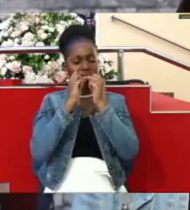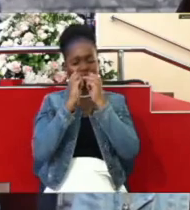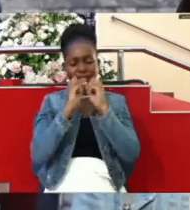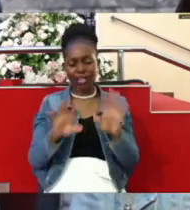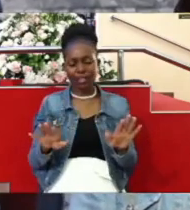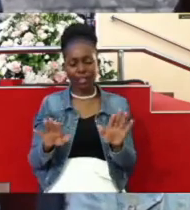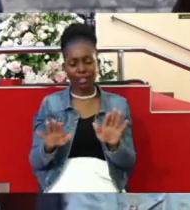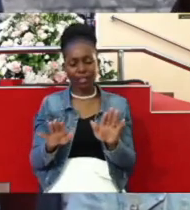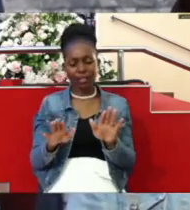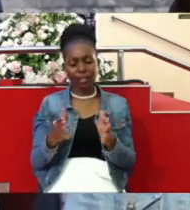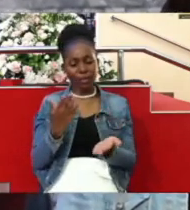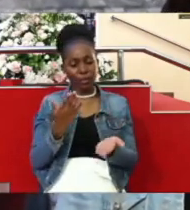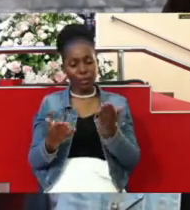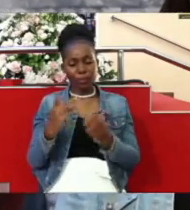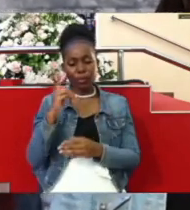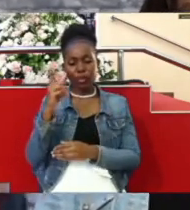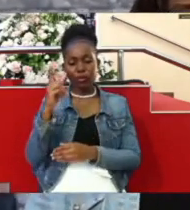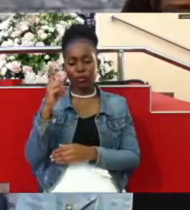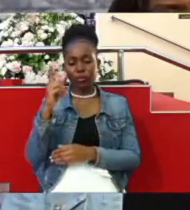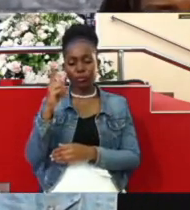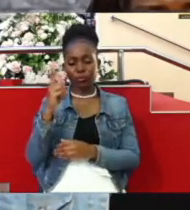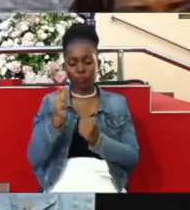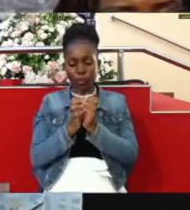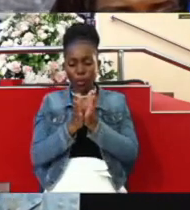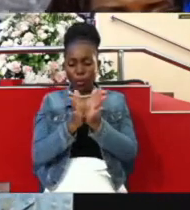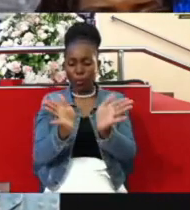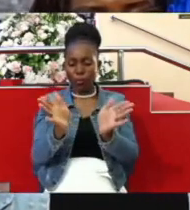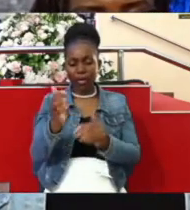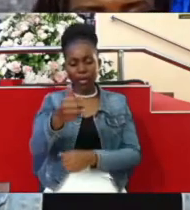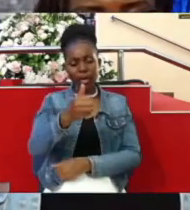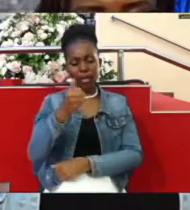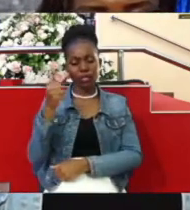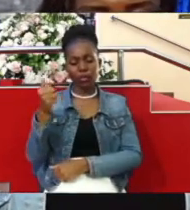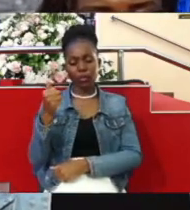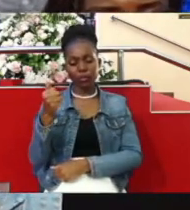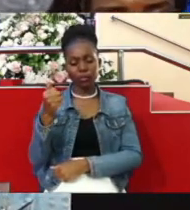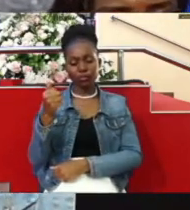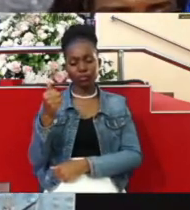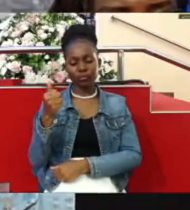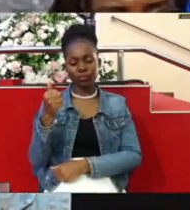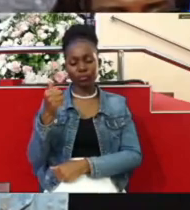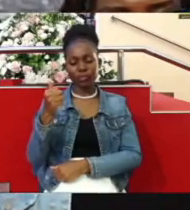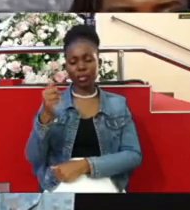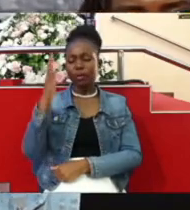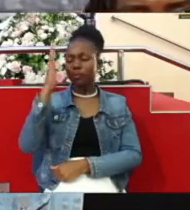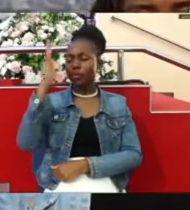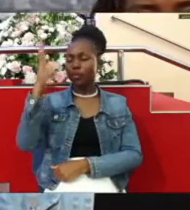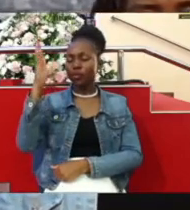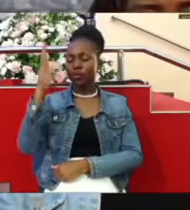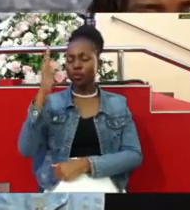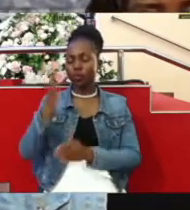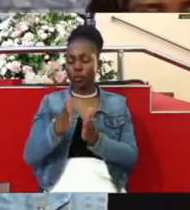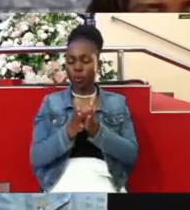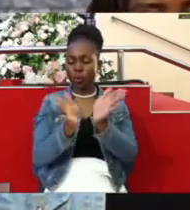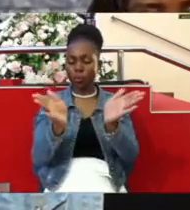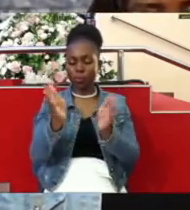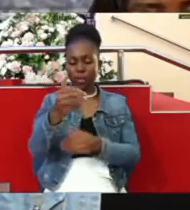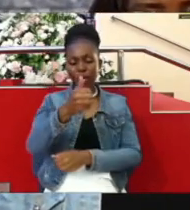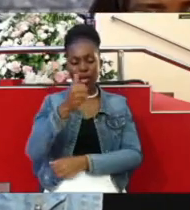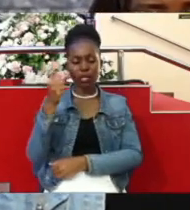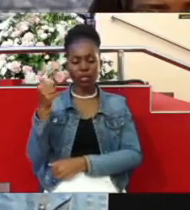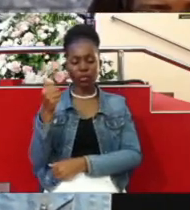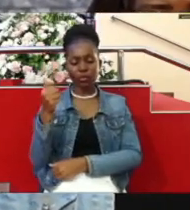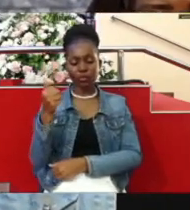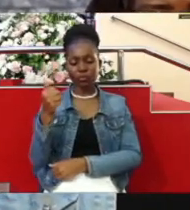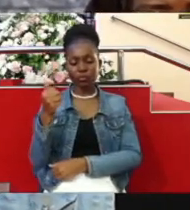May you open a well for them. May you open a well for them, O God. For